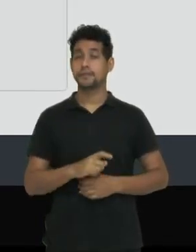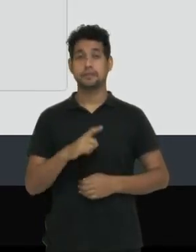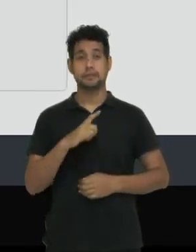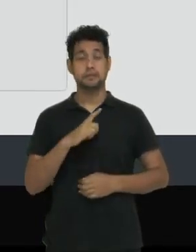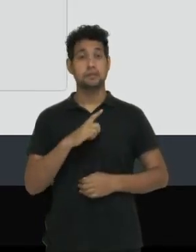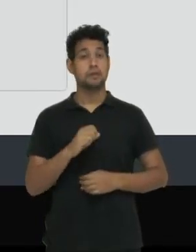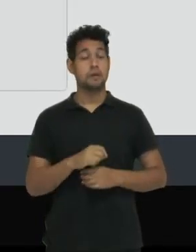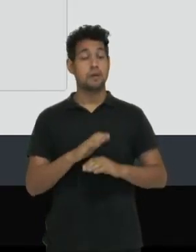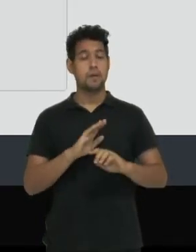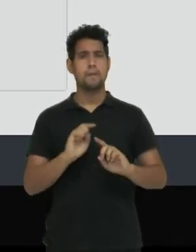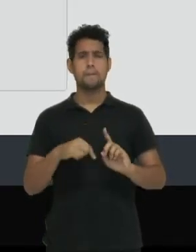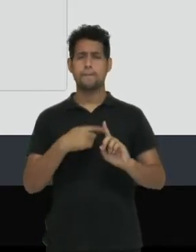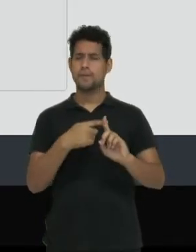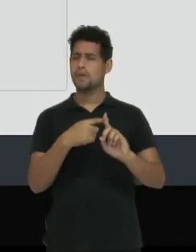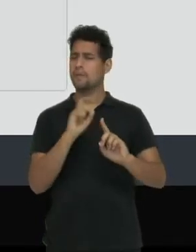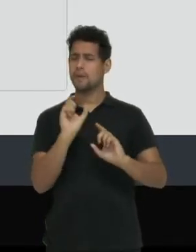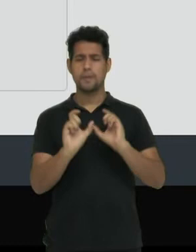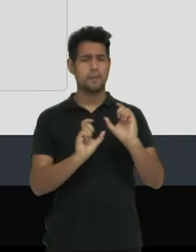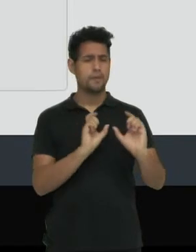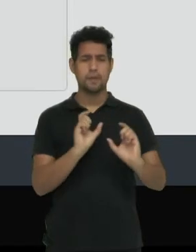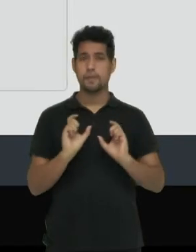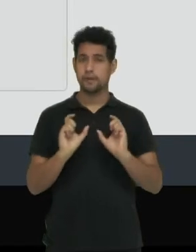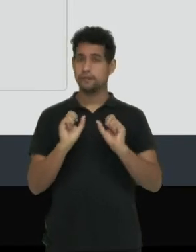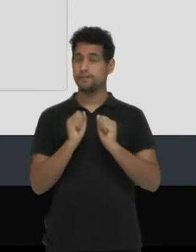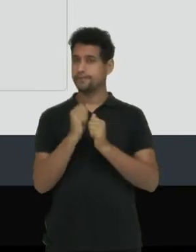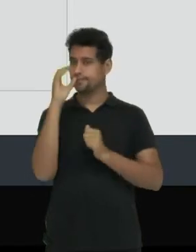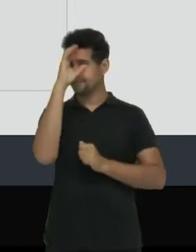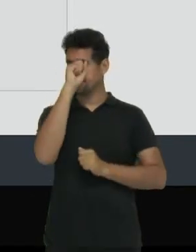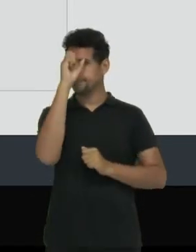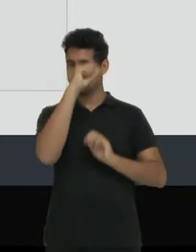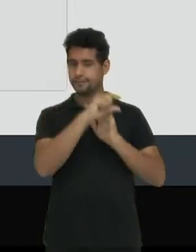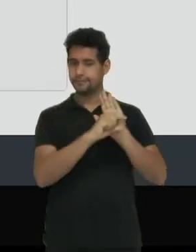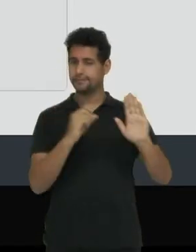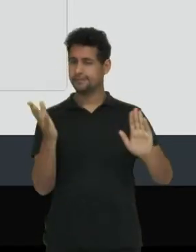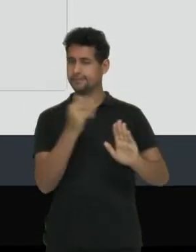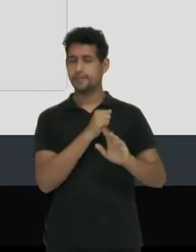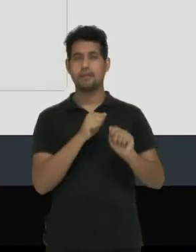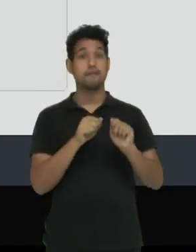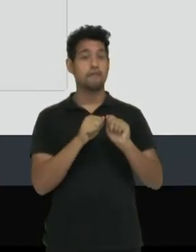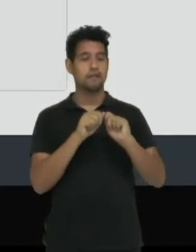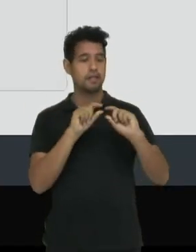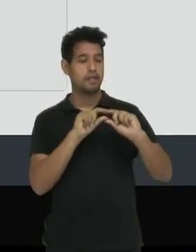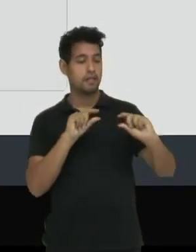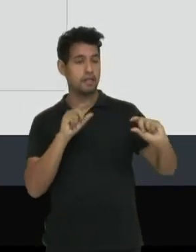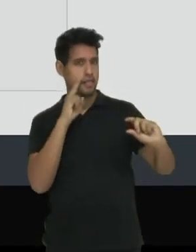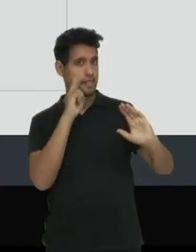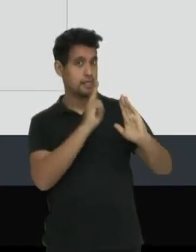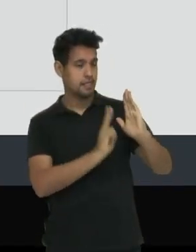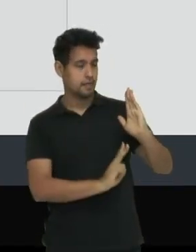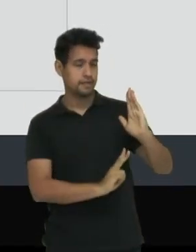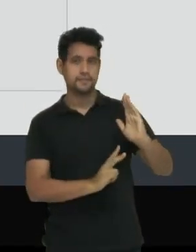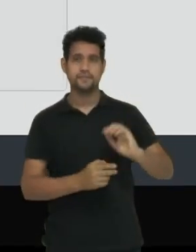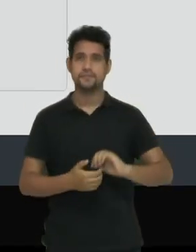agregado mais palavras, mais vocabulários para vocês. Então, let's listen. Vamos ouvir.